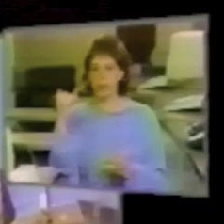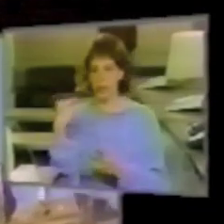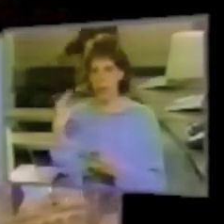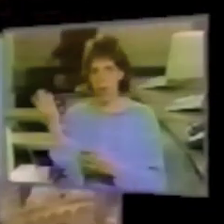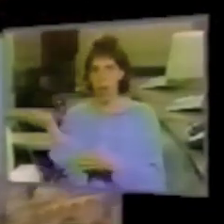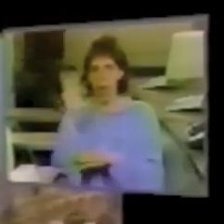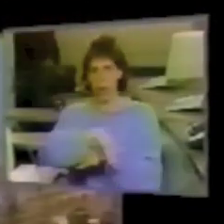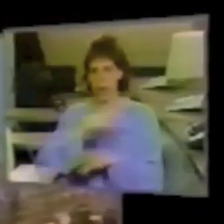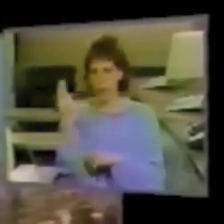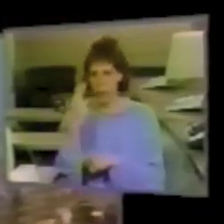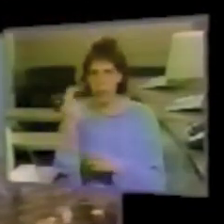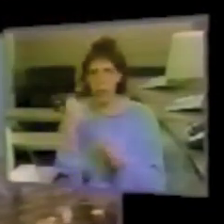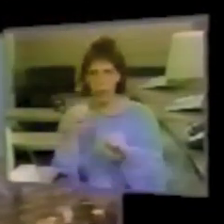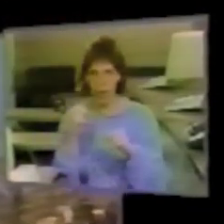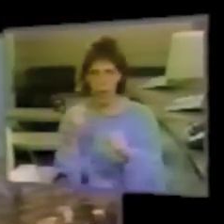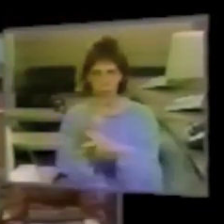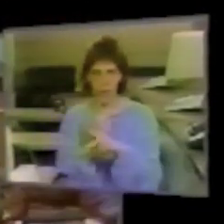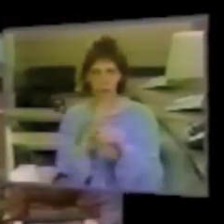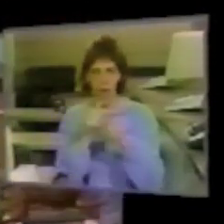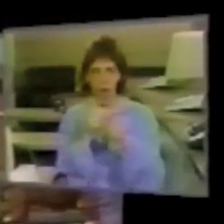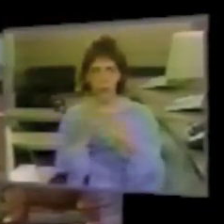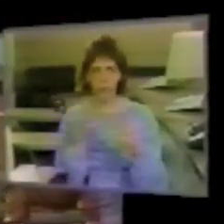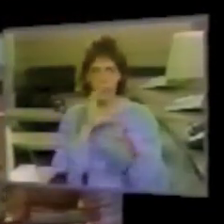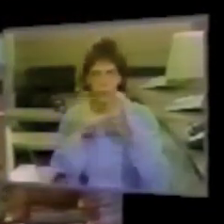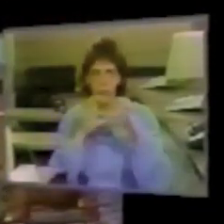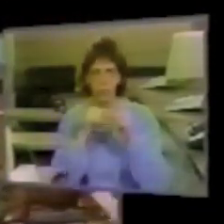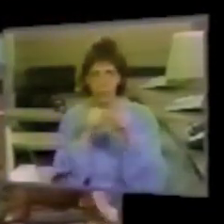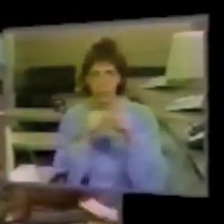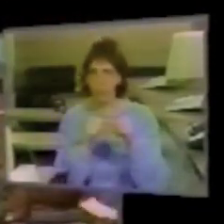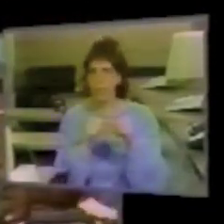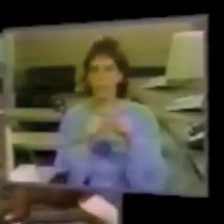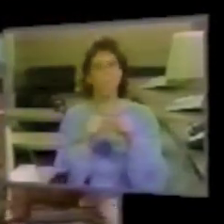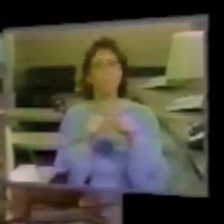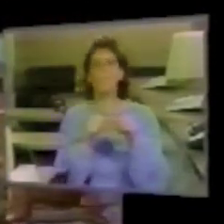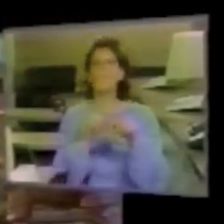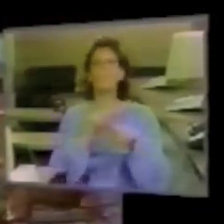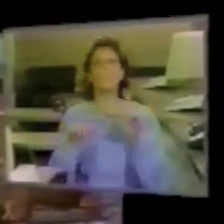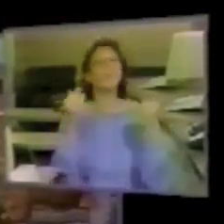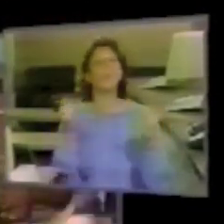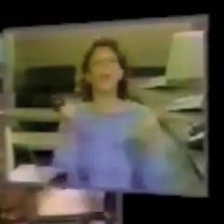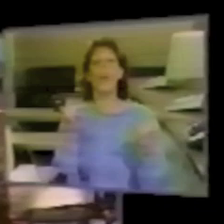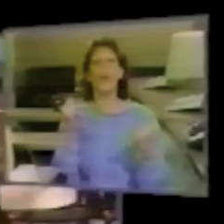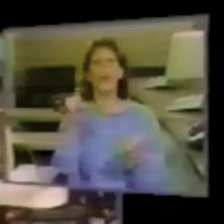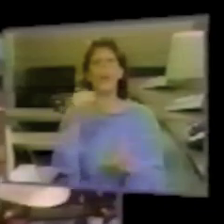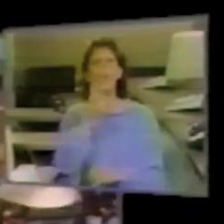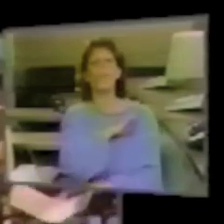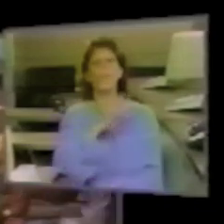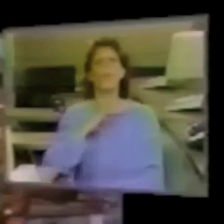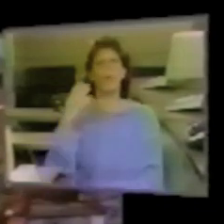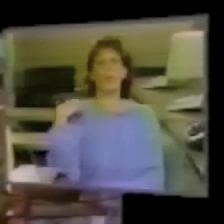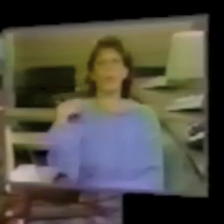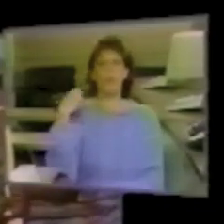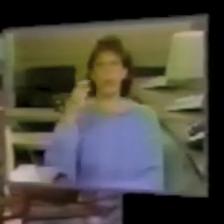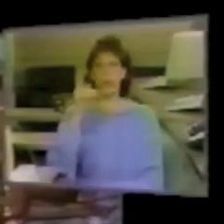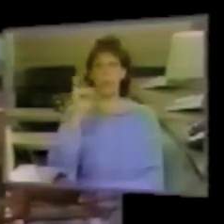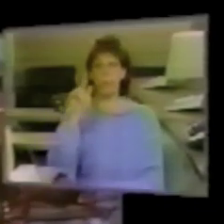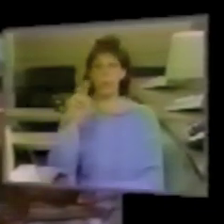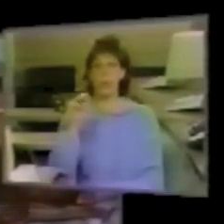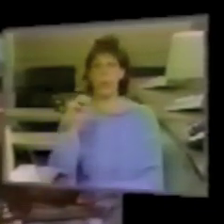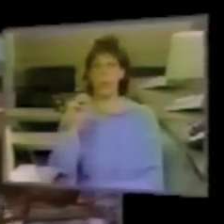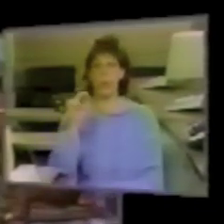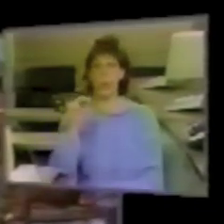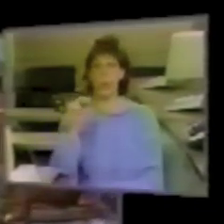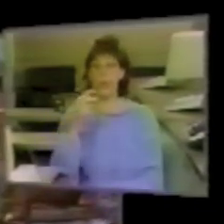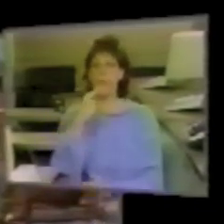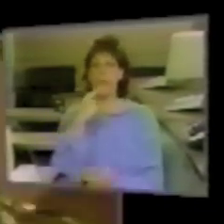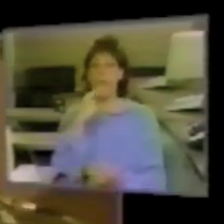of silence separating her from the students. But the chairman of the Board of Trustees now says the surge of resistance to a hearing president came